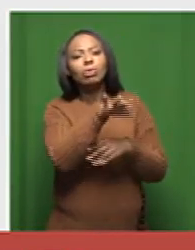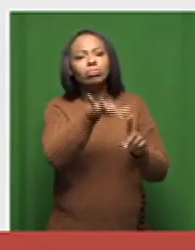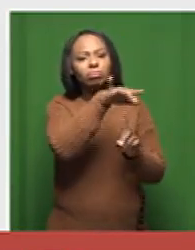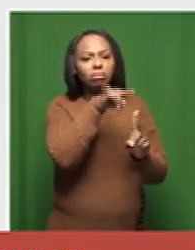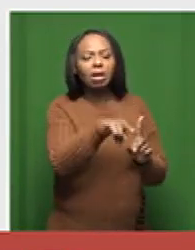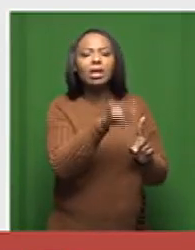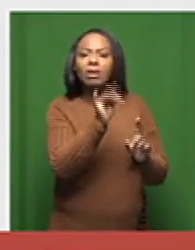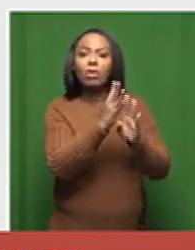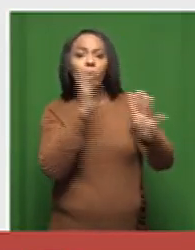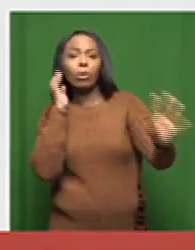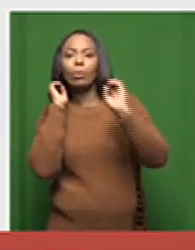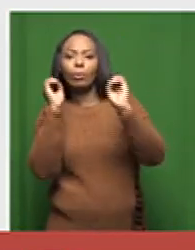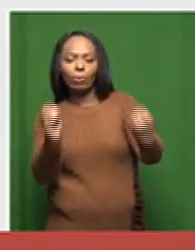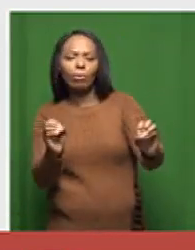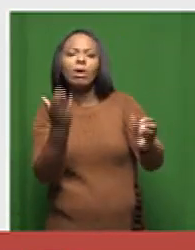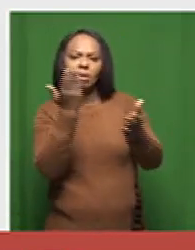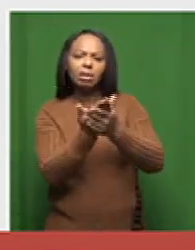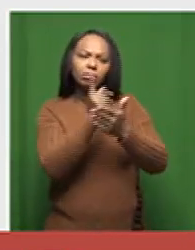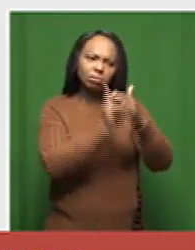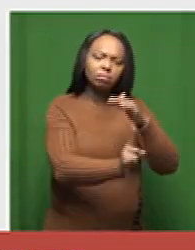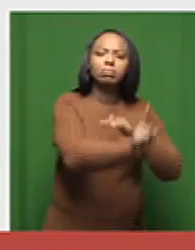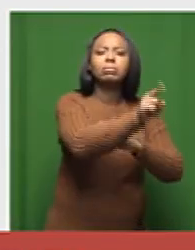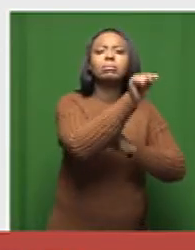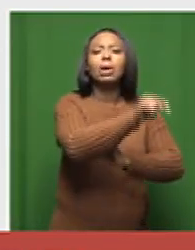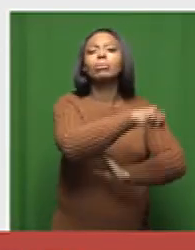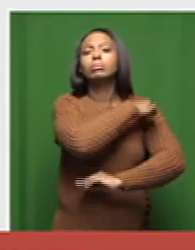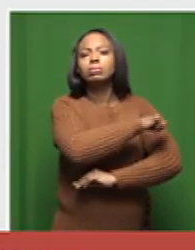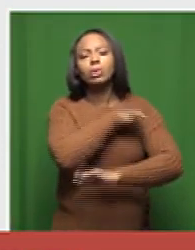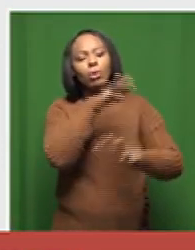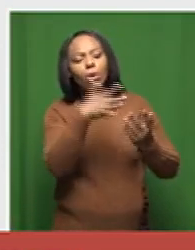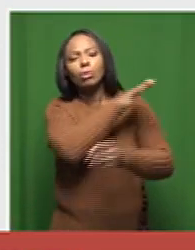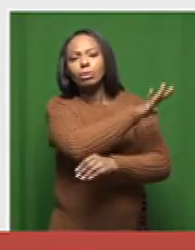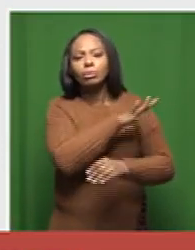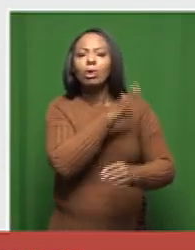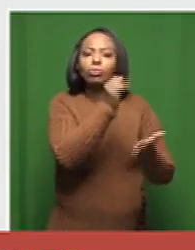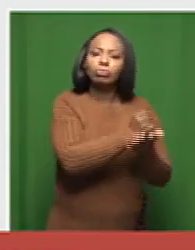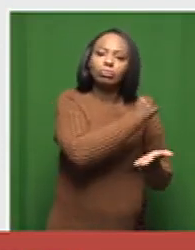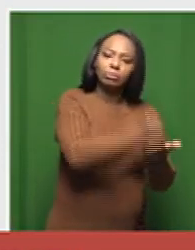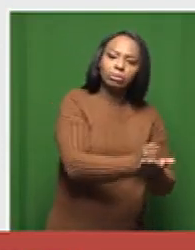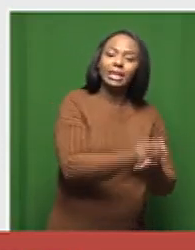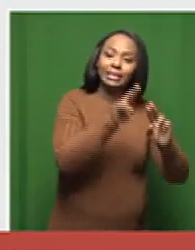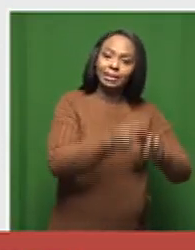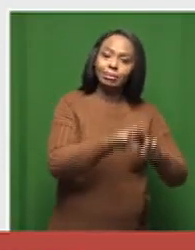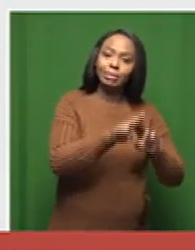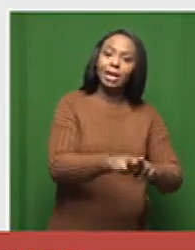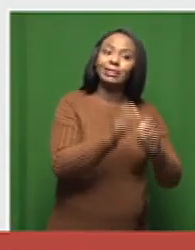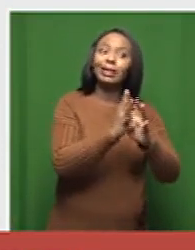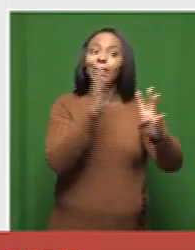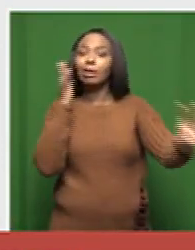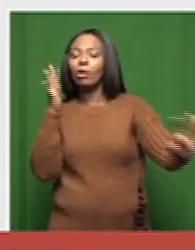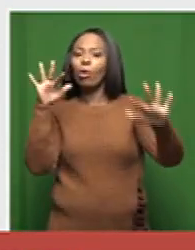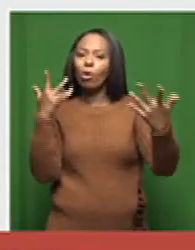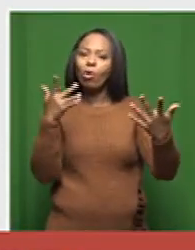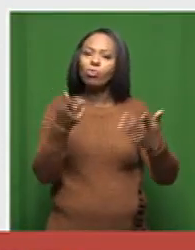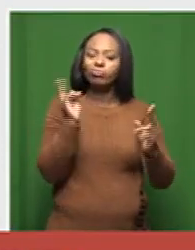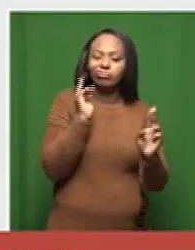offered to be vaccinated as well on the same day. It just depends on how long the queue is, how many people are in the queue, and what stock